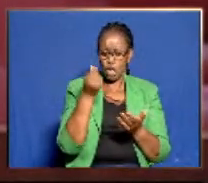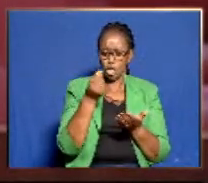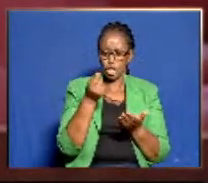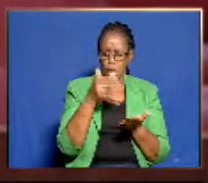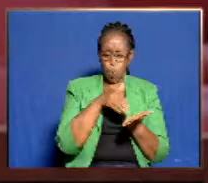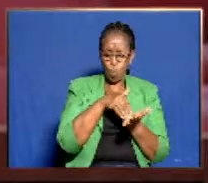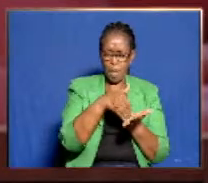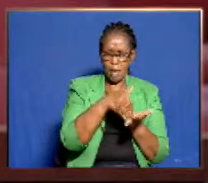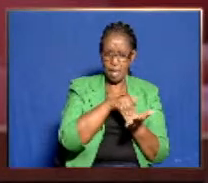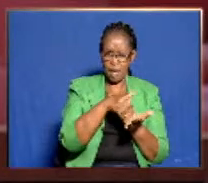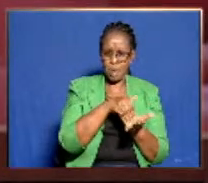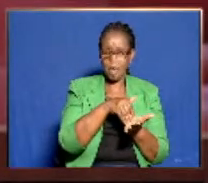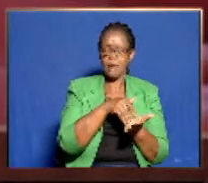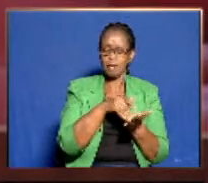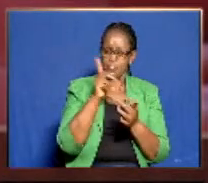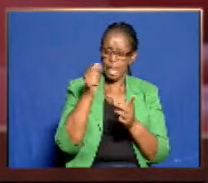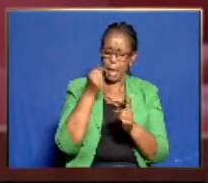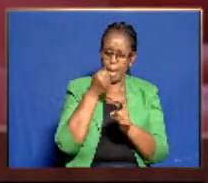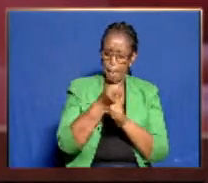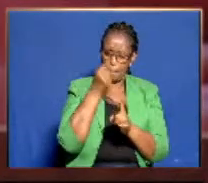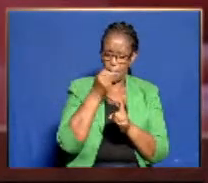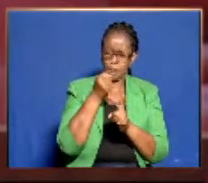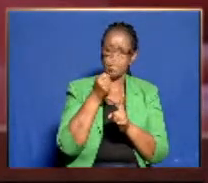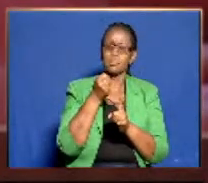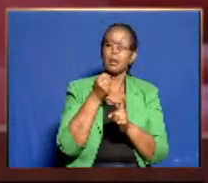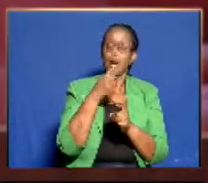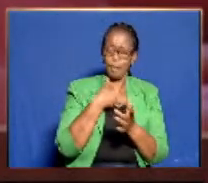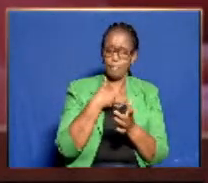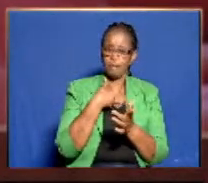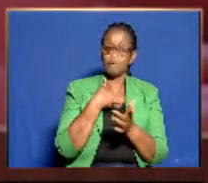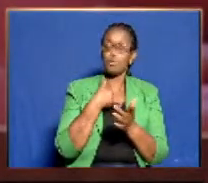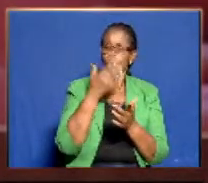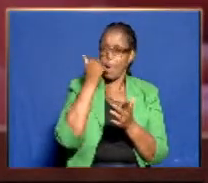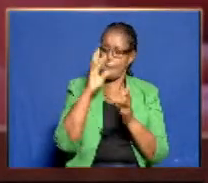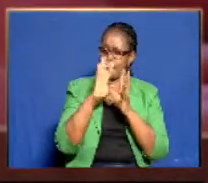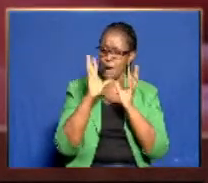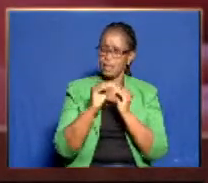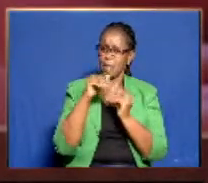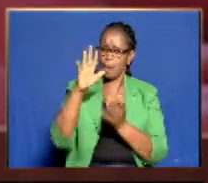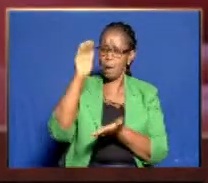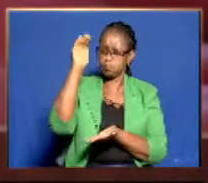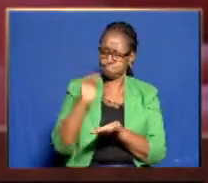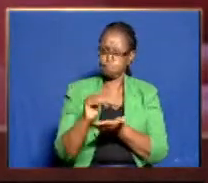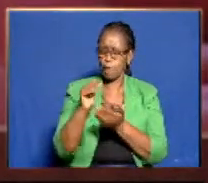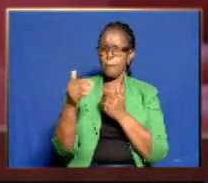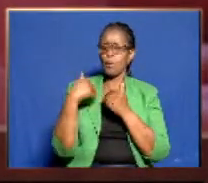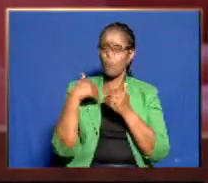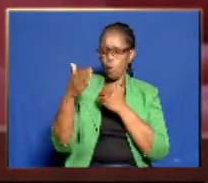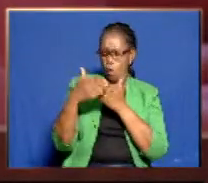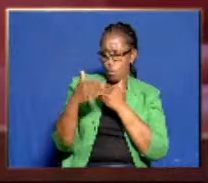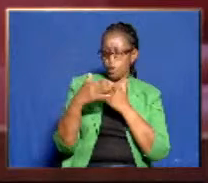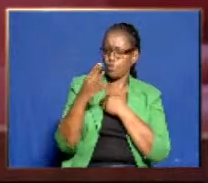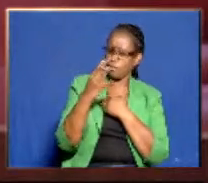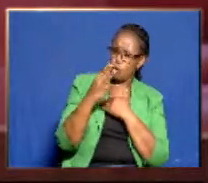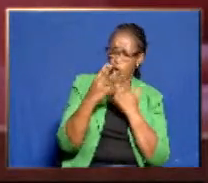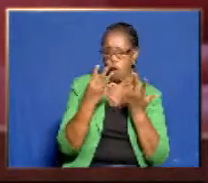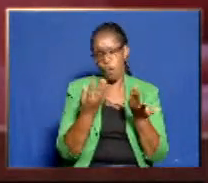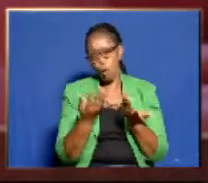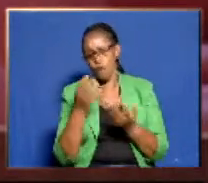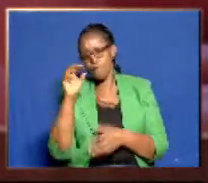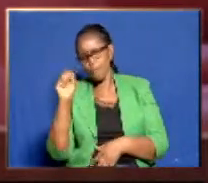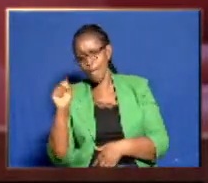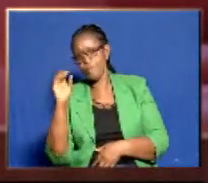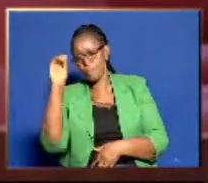Speaker, that impact reduces their budget by almost 4 to 5%, depending on the fluctuation, Honorable